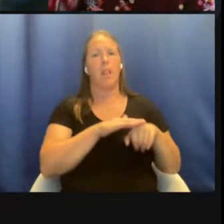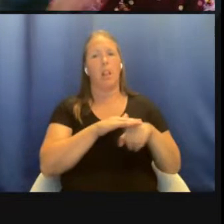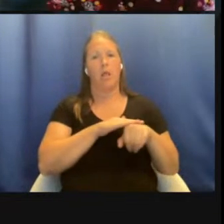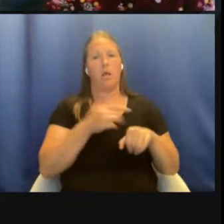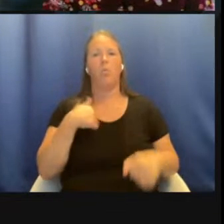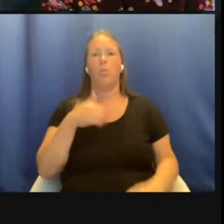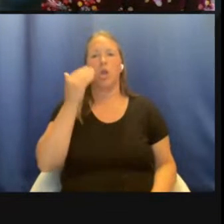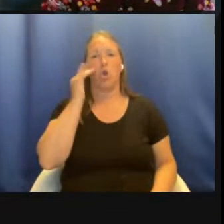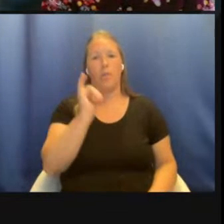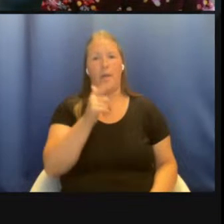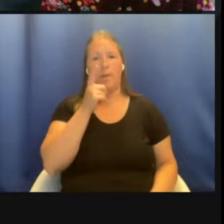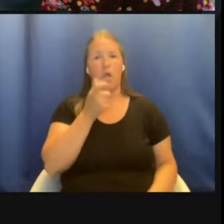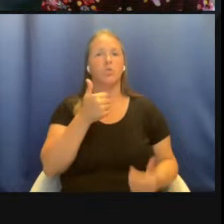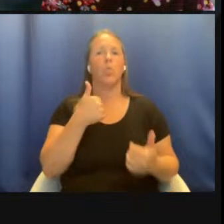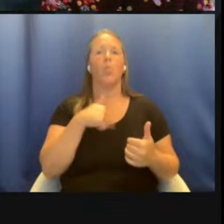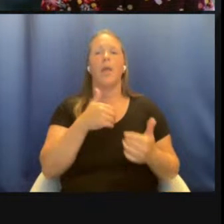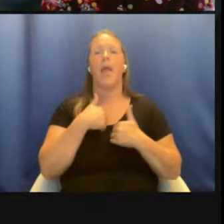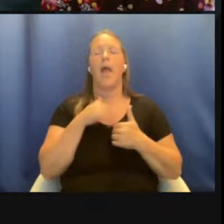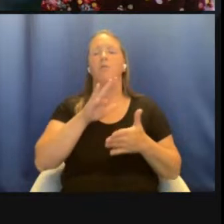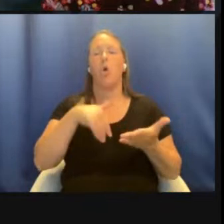Ann Custis.